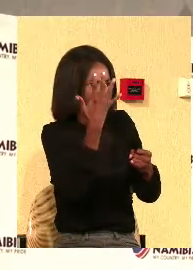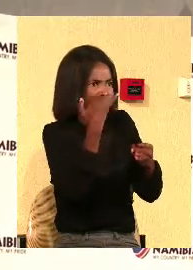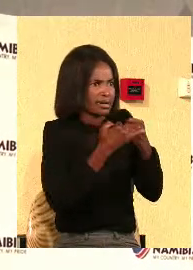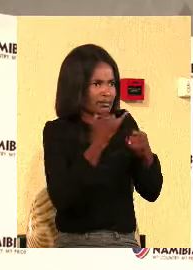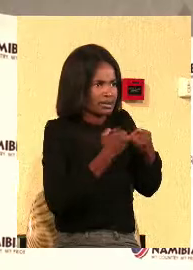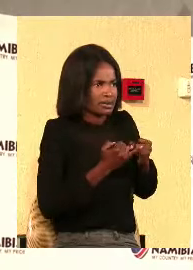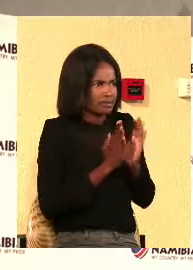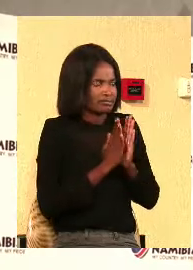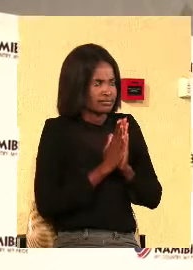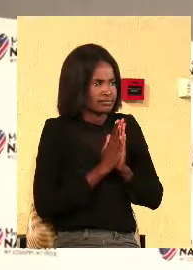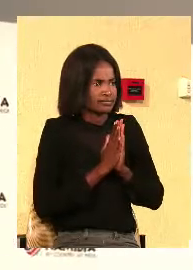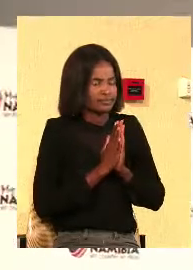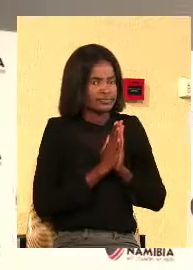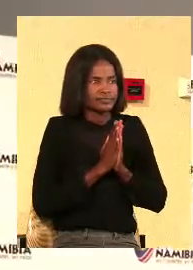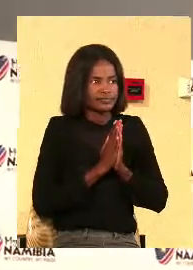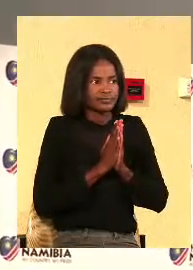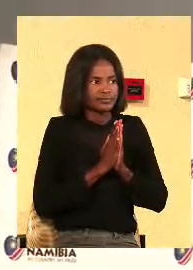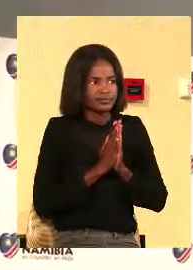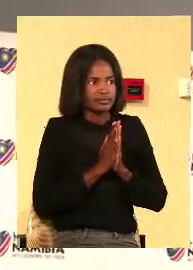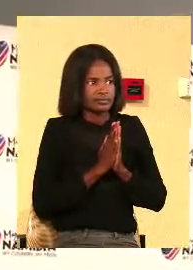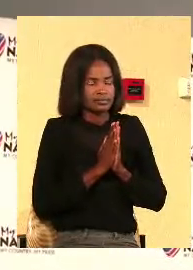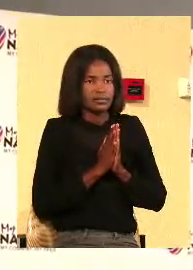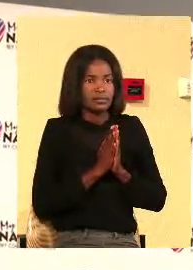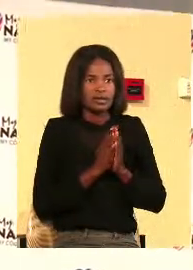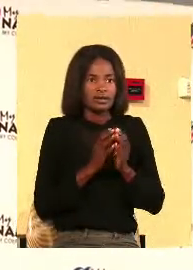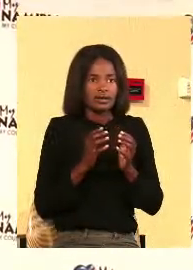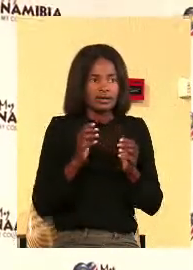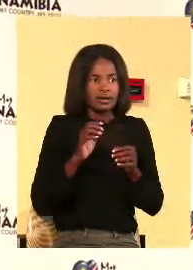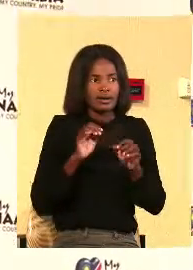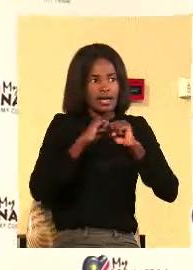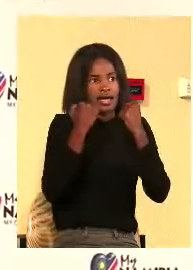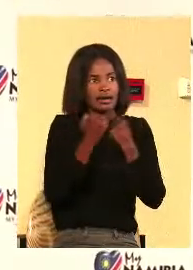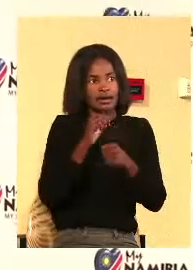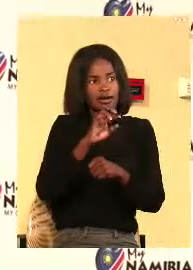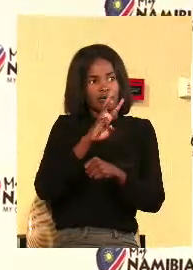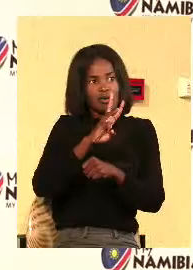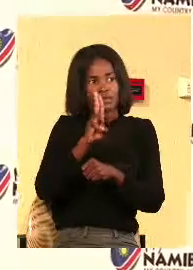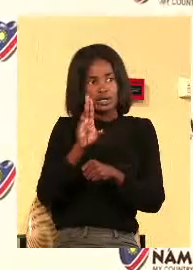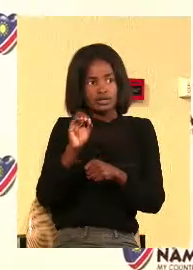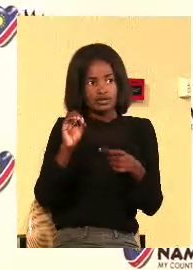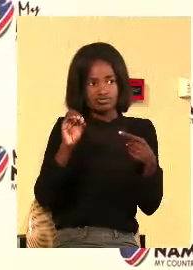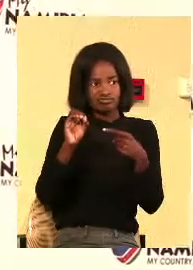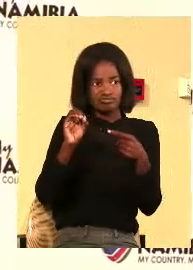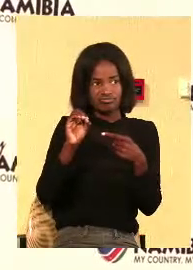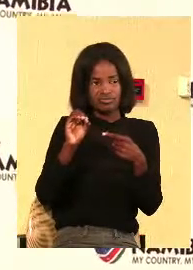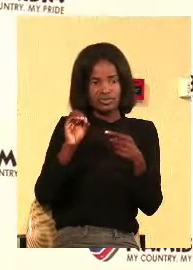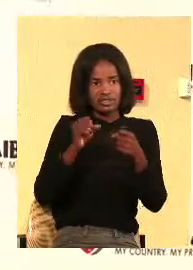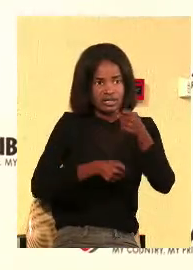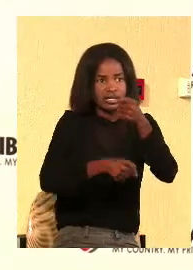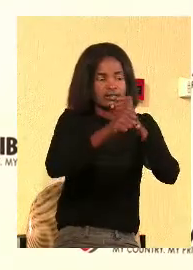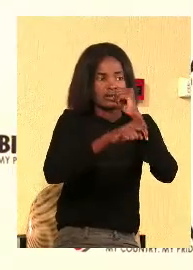Well, all that I can say is that from WHO, we continue to support